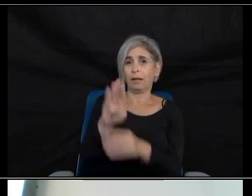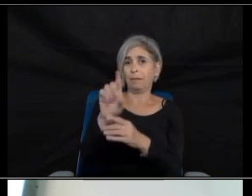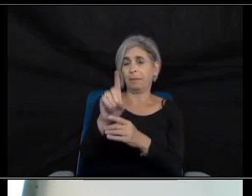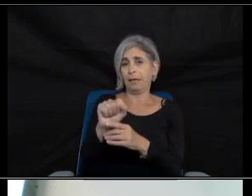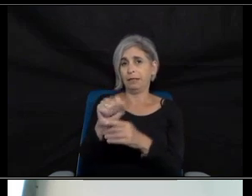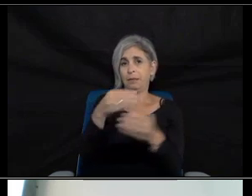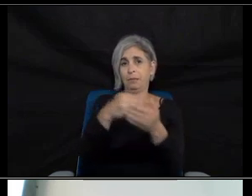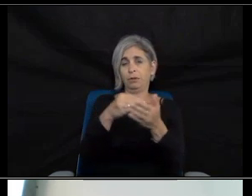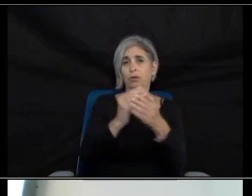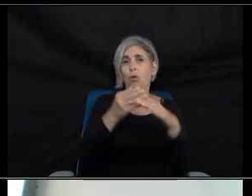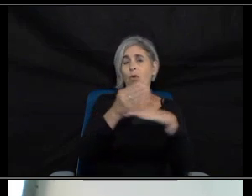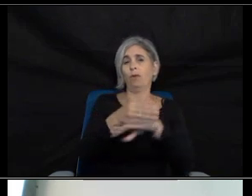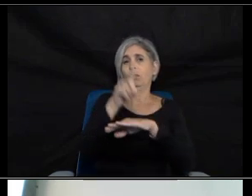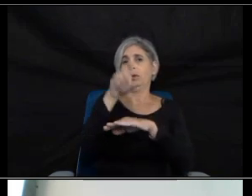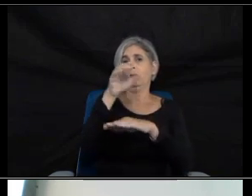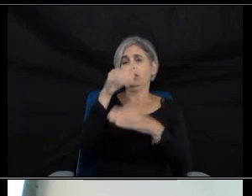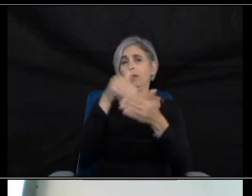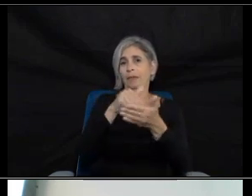over 100,000.